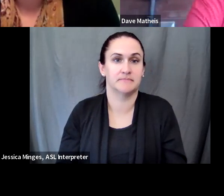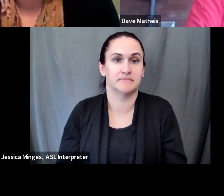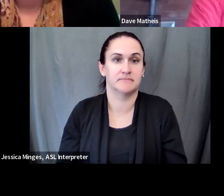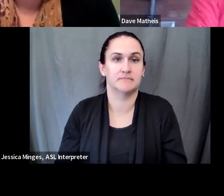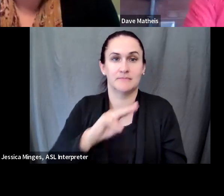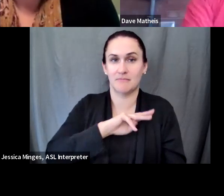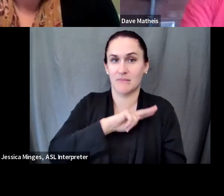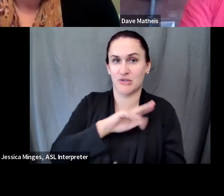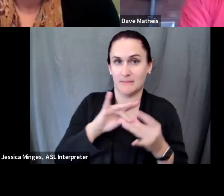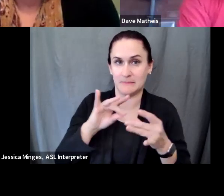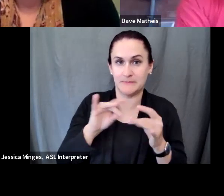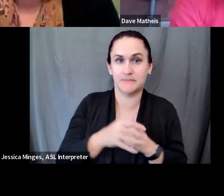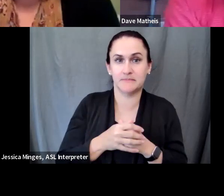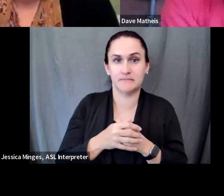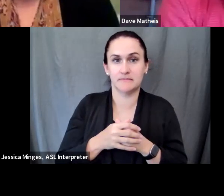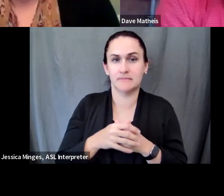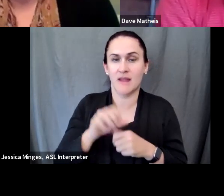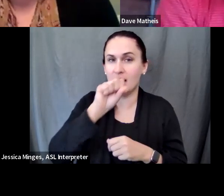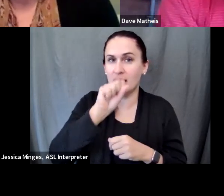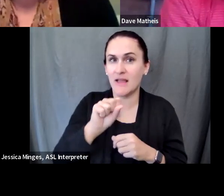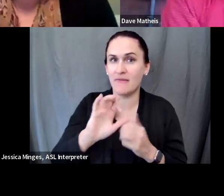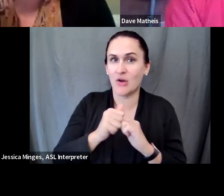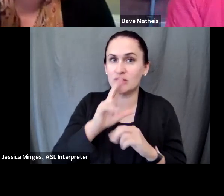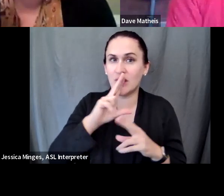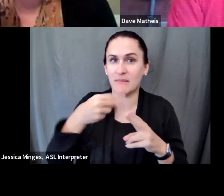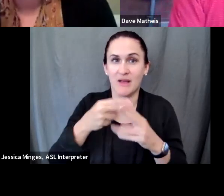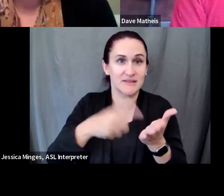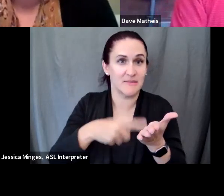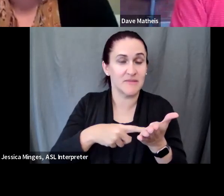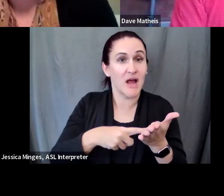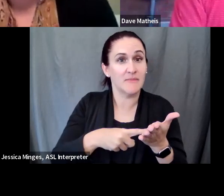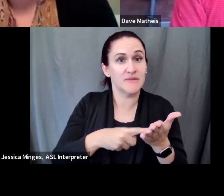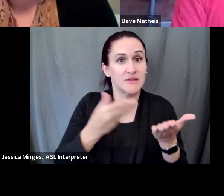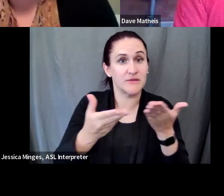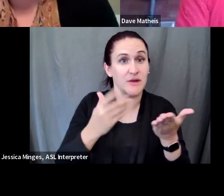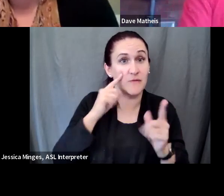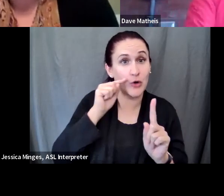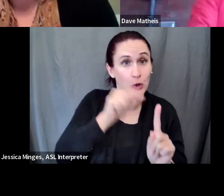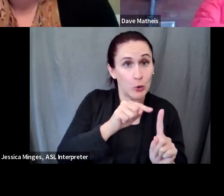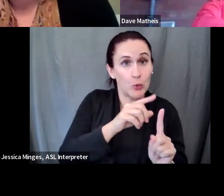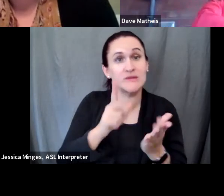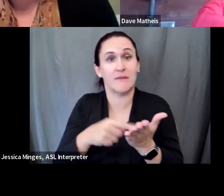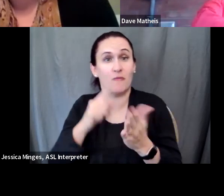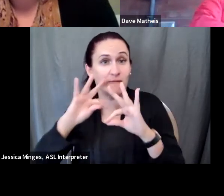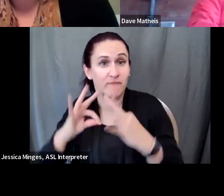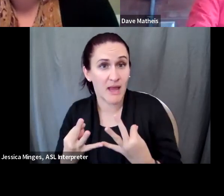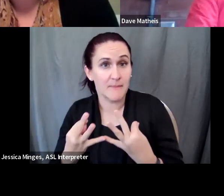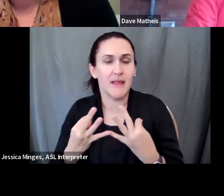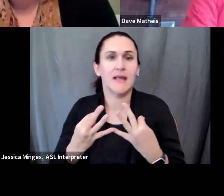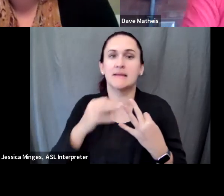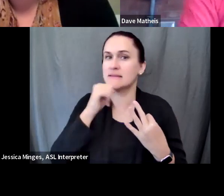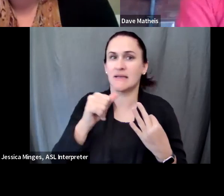This is Michelle. I love how you talked about how sometimes the services are for you, sometimes they're for the family. It's not